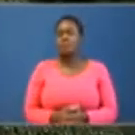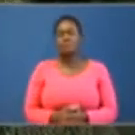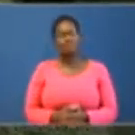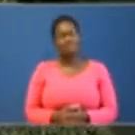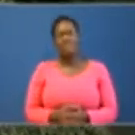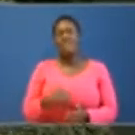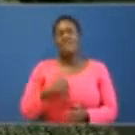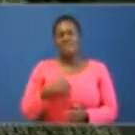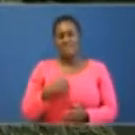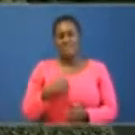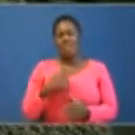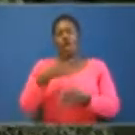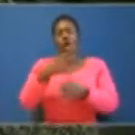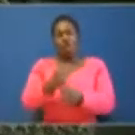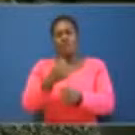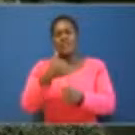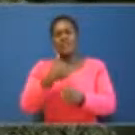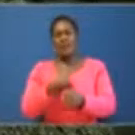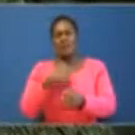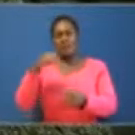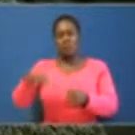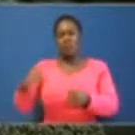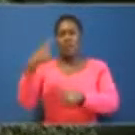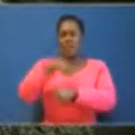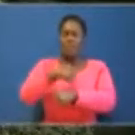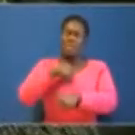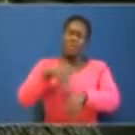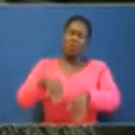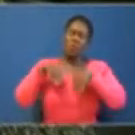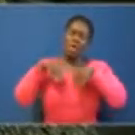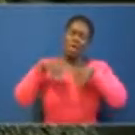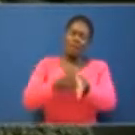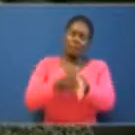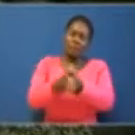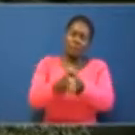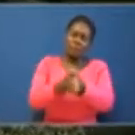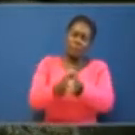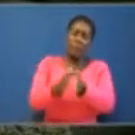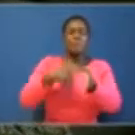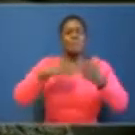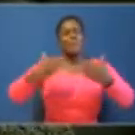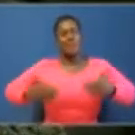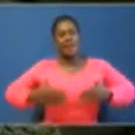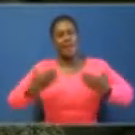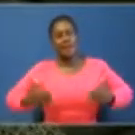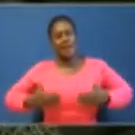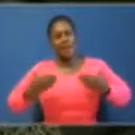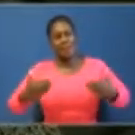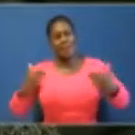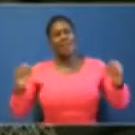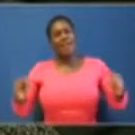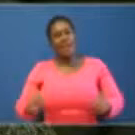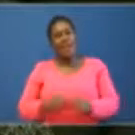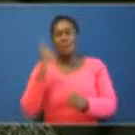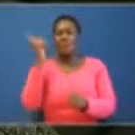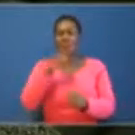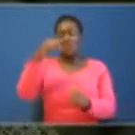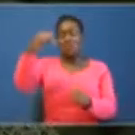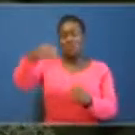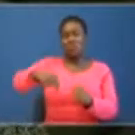i i feel confident this is a day that i've been waiting for and i'm happy that it has come it's